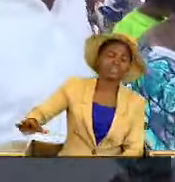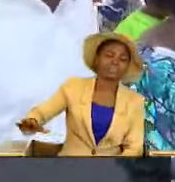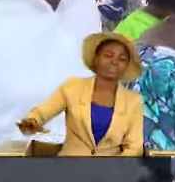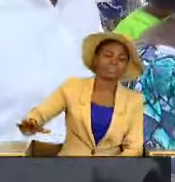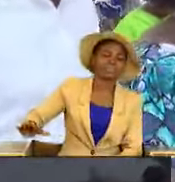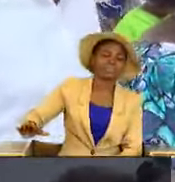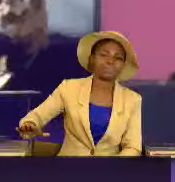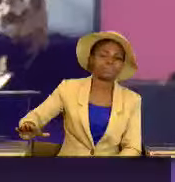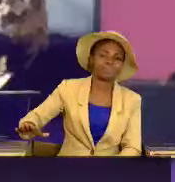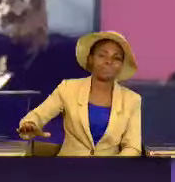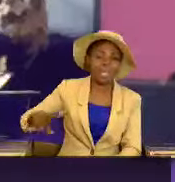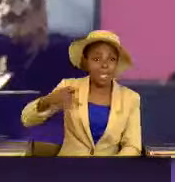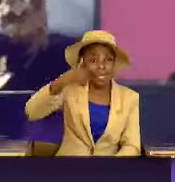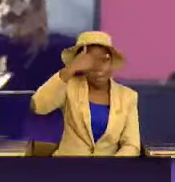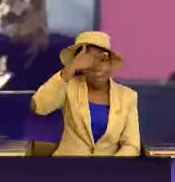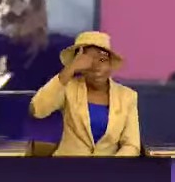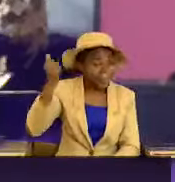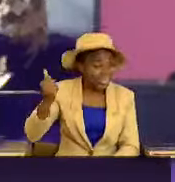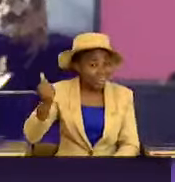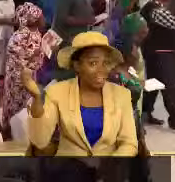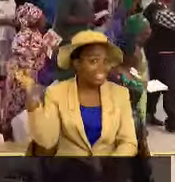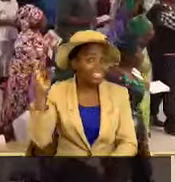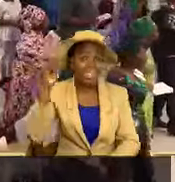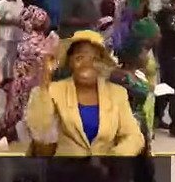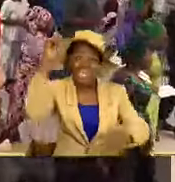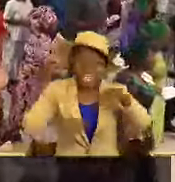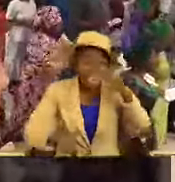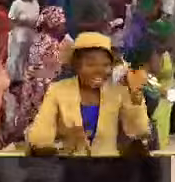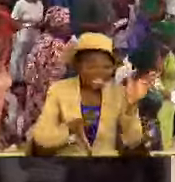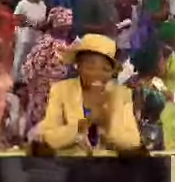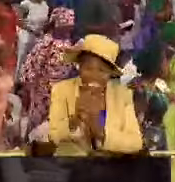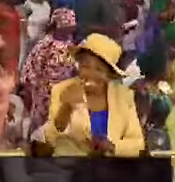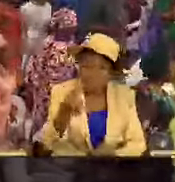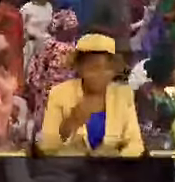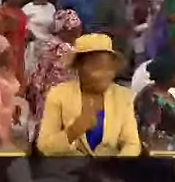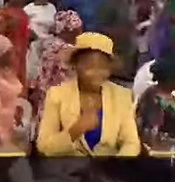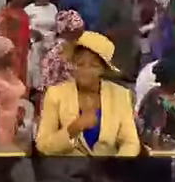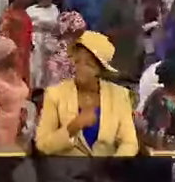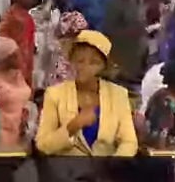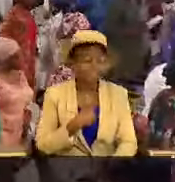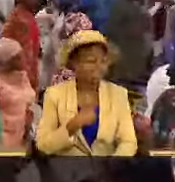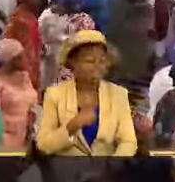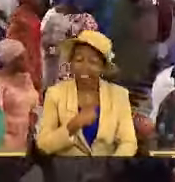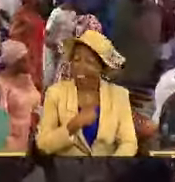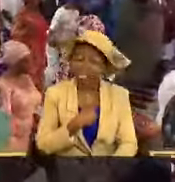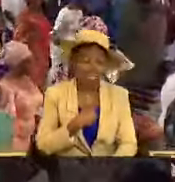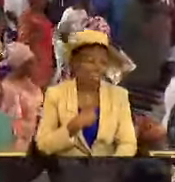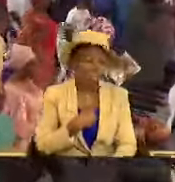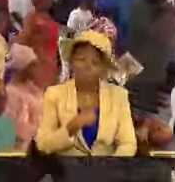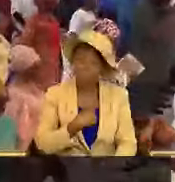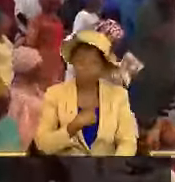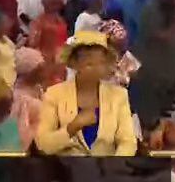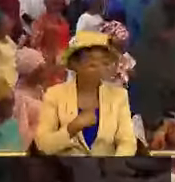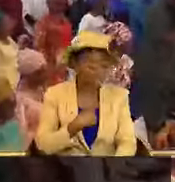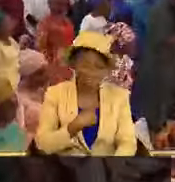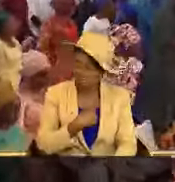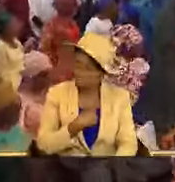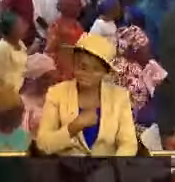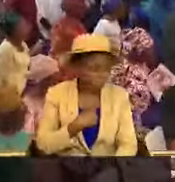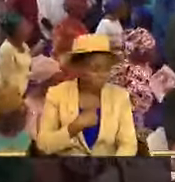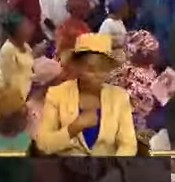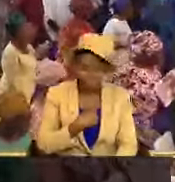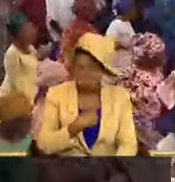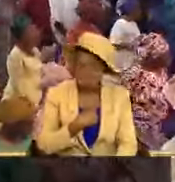children because they cannot kill me aha Mia